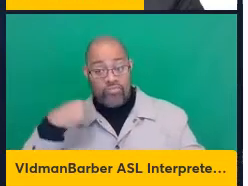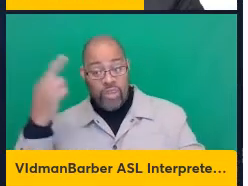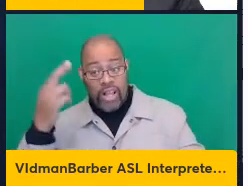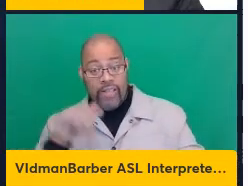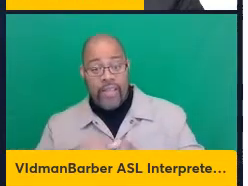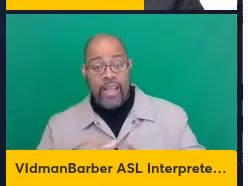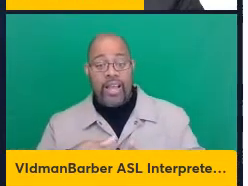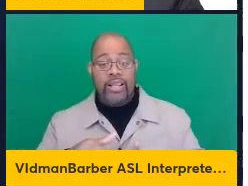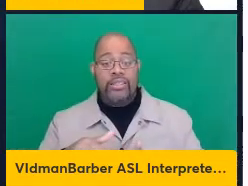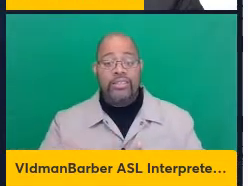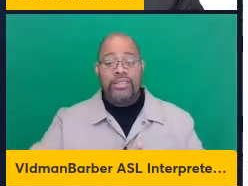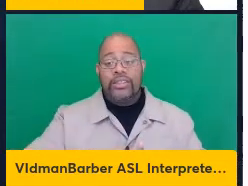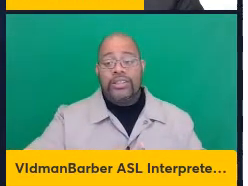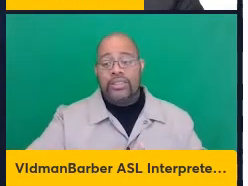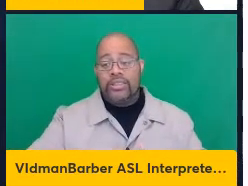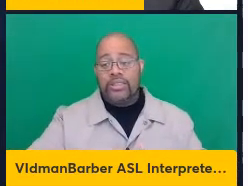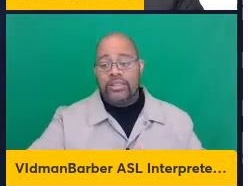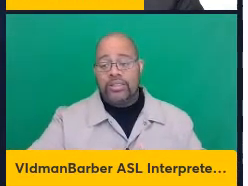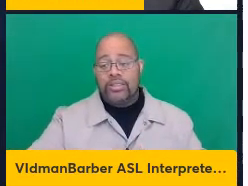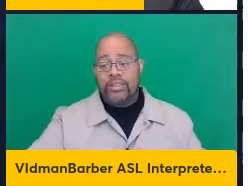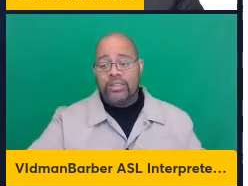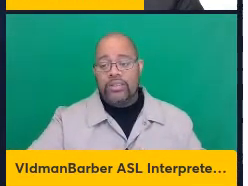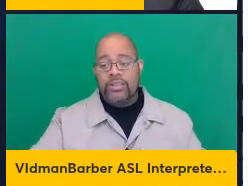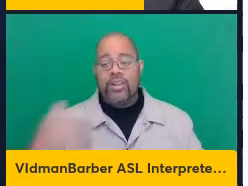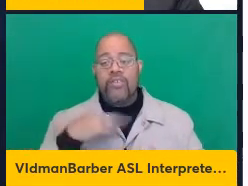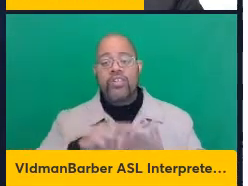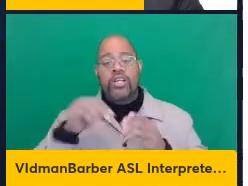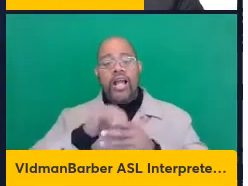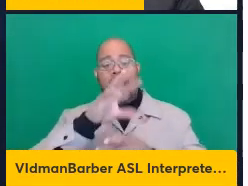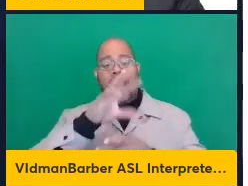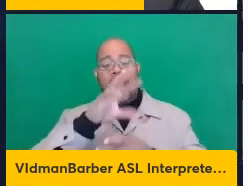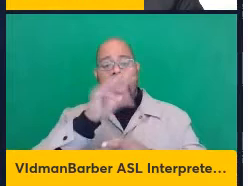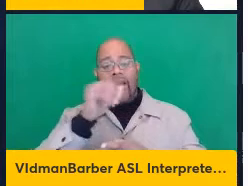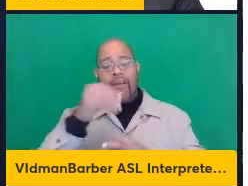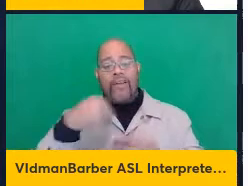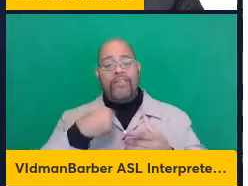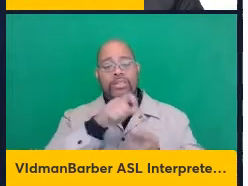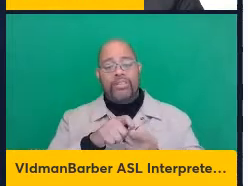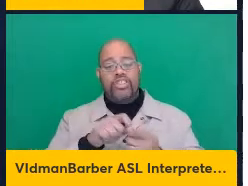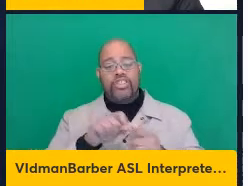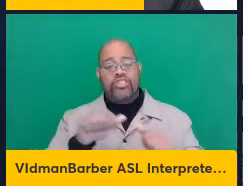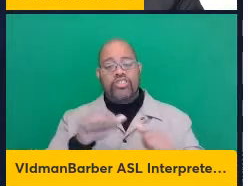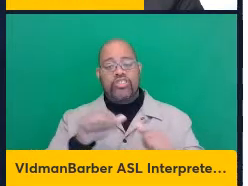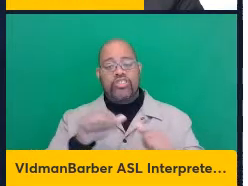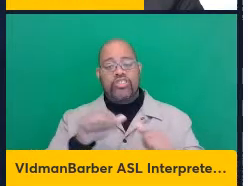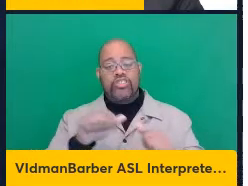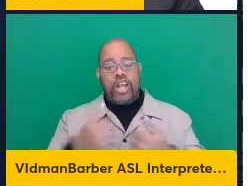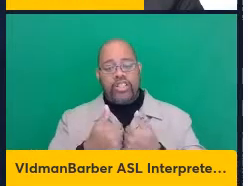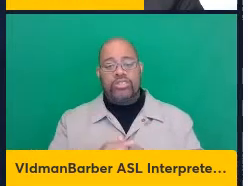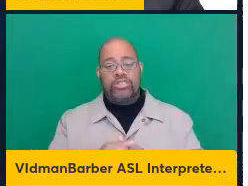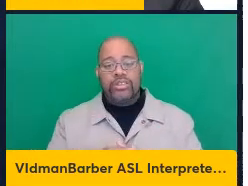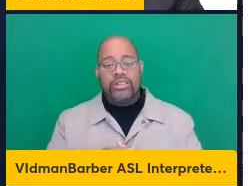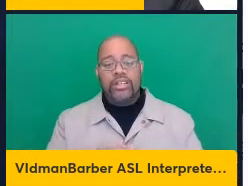that doing research in Africa has its specific challenges, which you would never